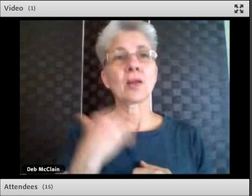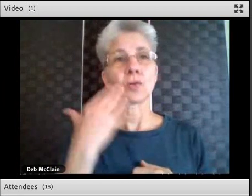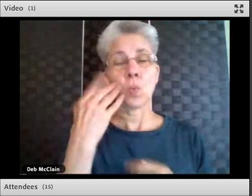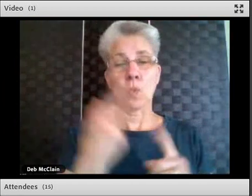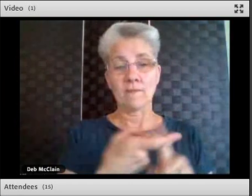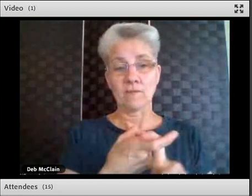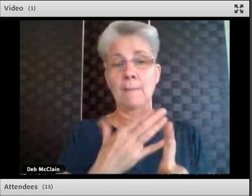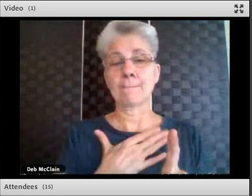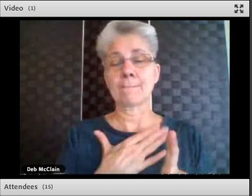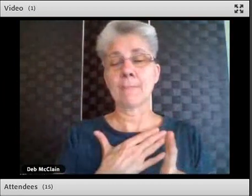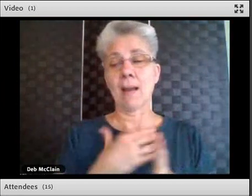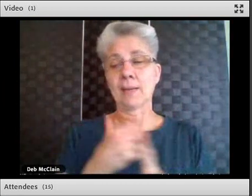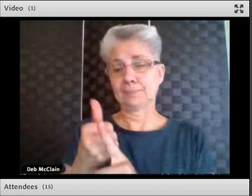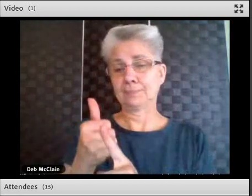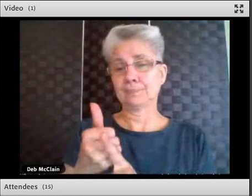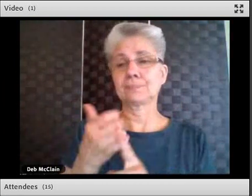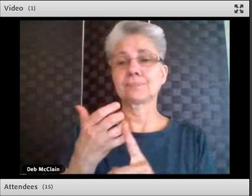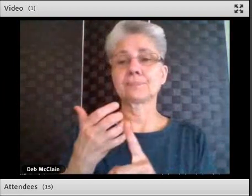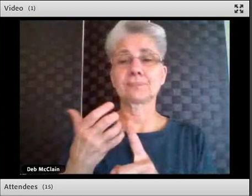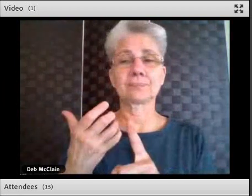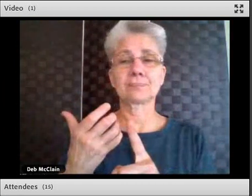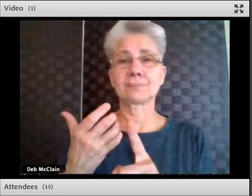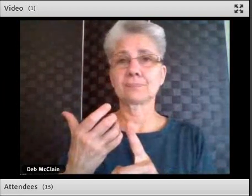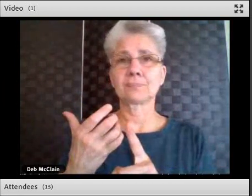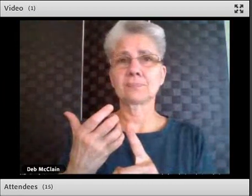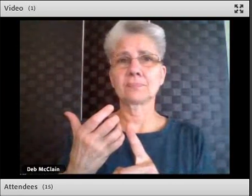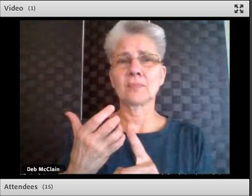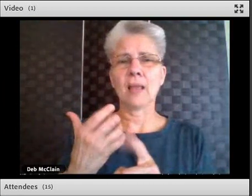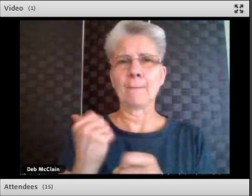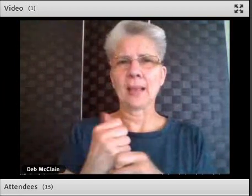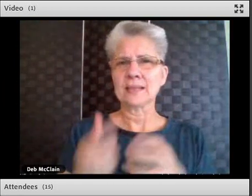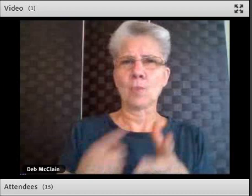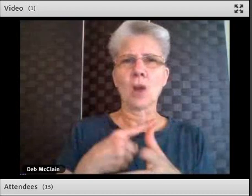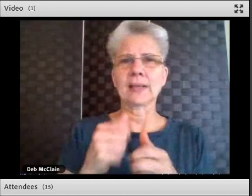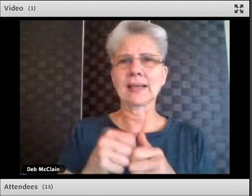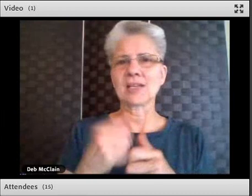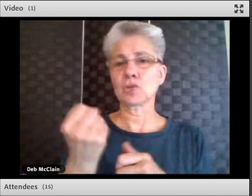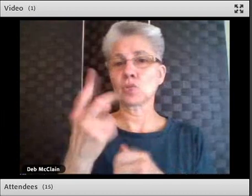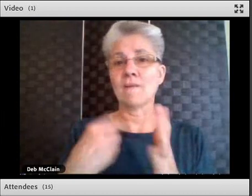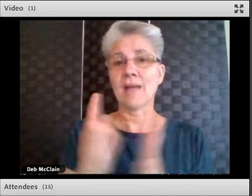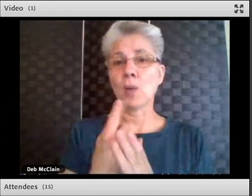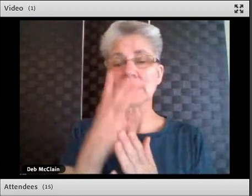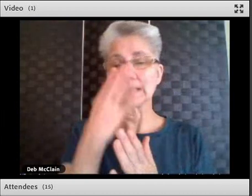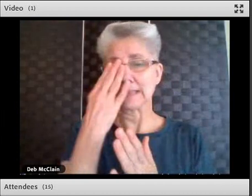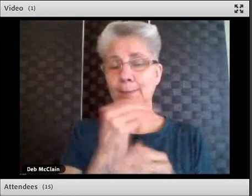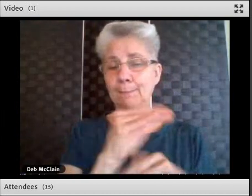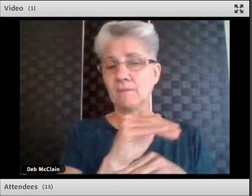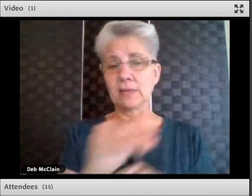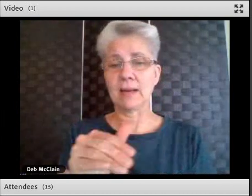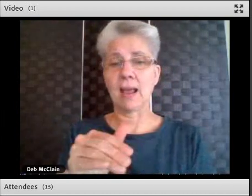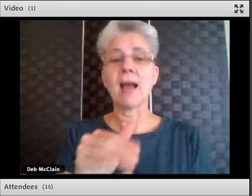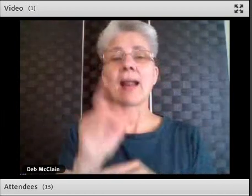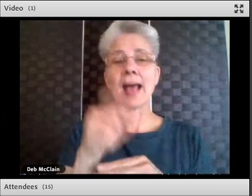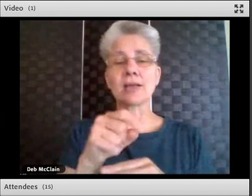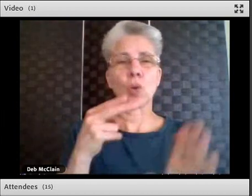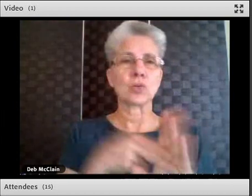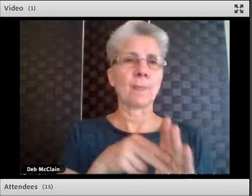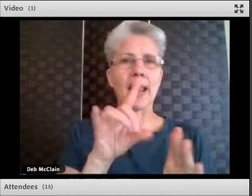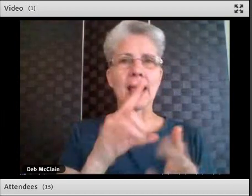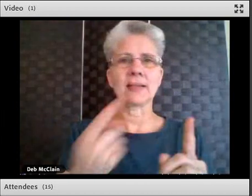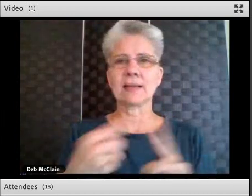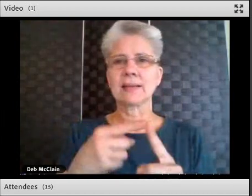friend of mine who literally makes it a priority to get like 12 hours of sleep a night. She goes to bed at 8 and